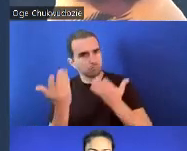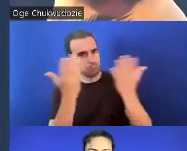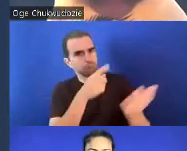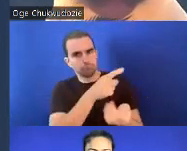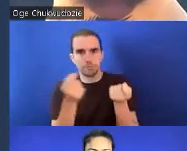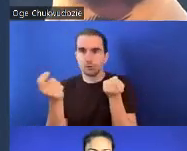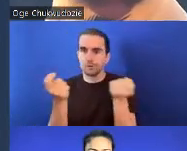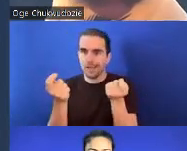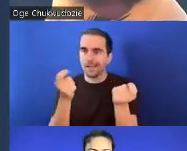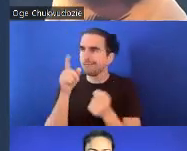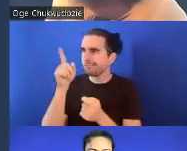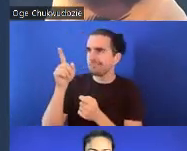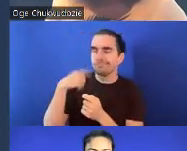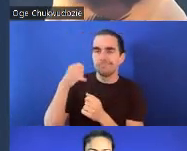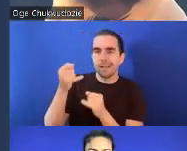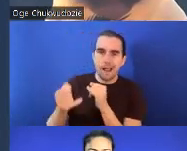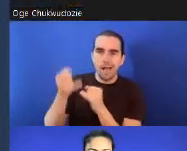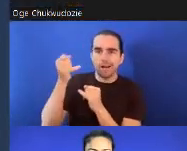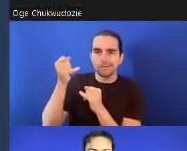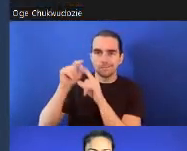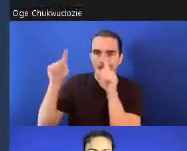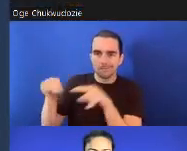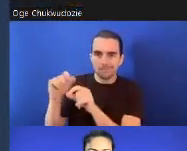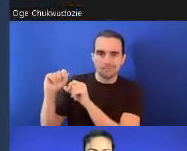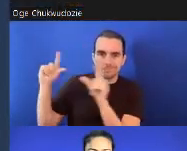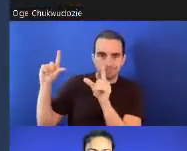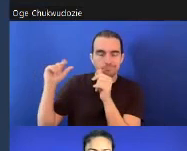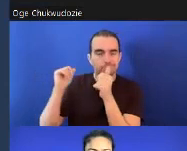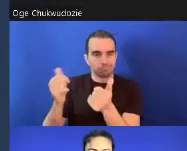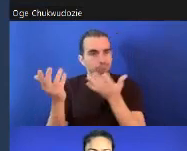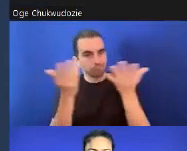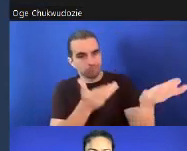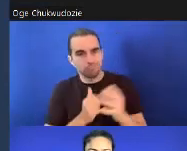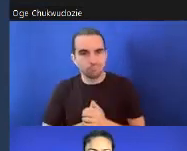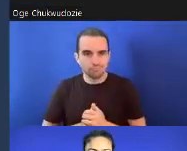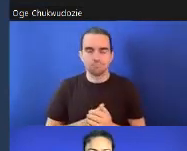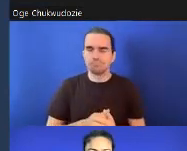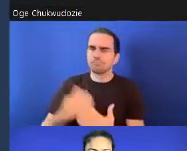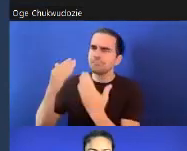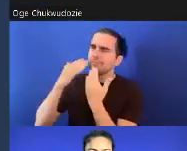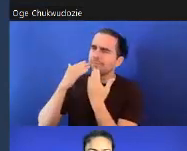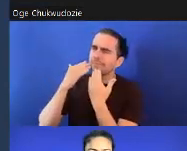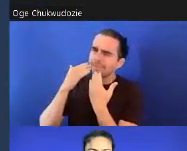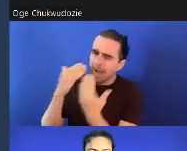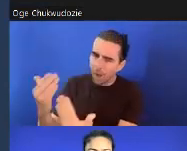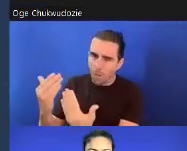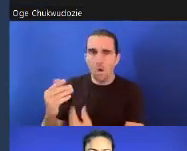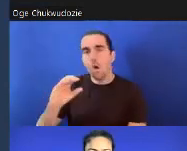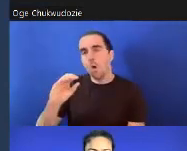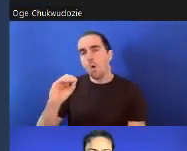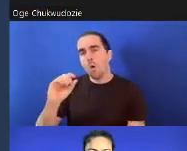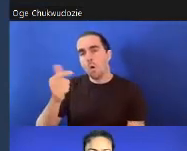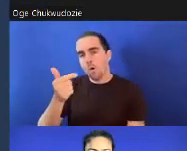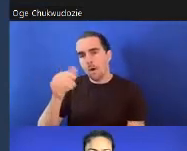Thank you so very much, dear Oge, for that very educative and wonderful presentation. You really, truly, you